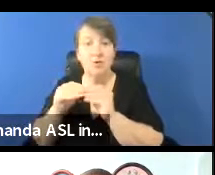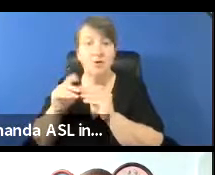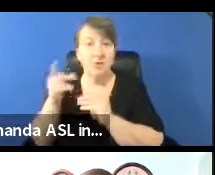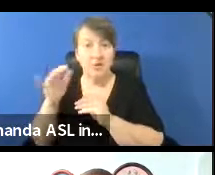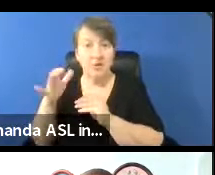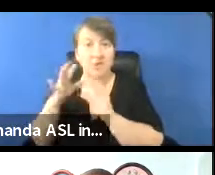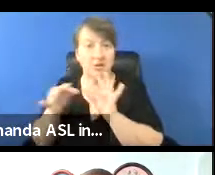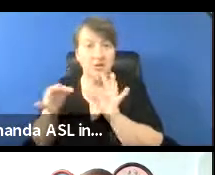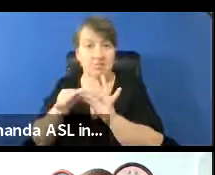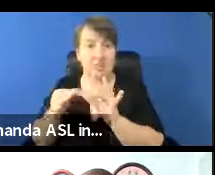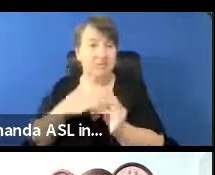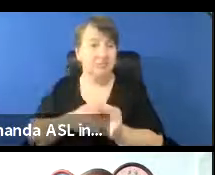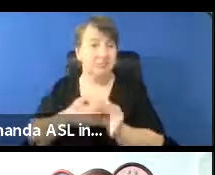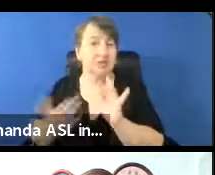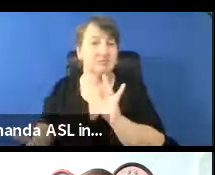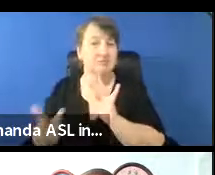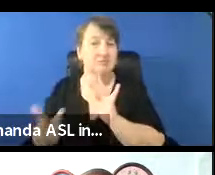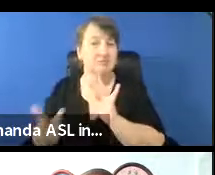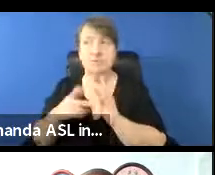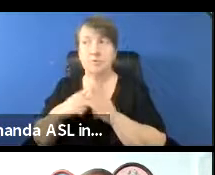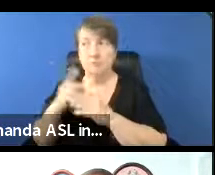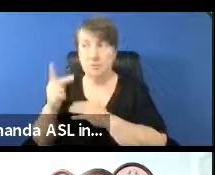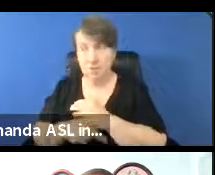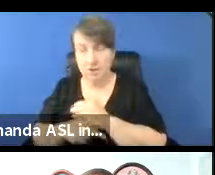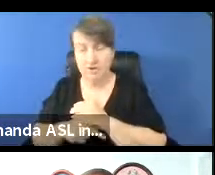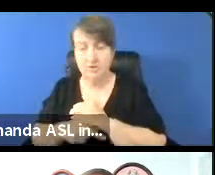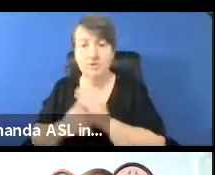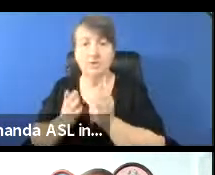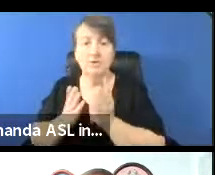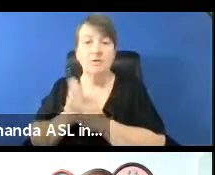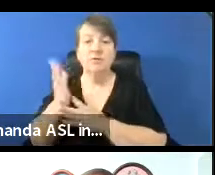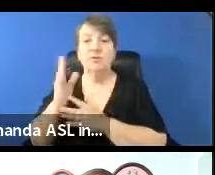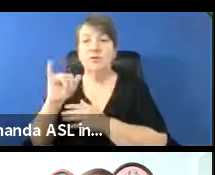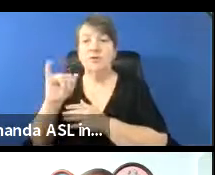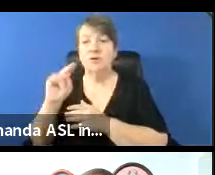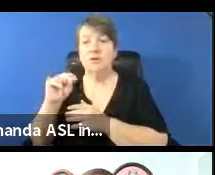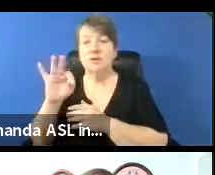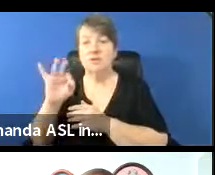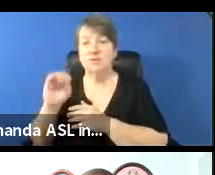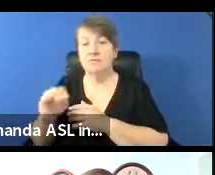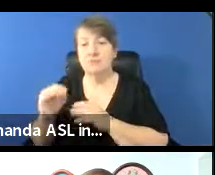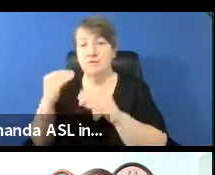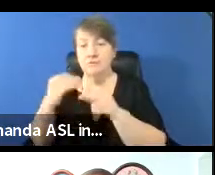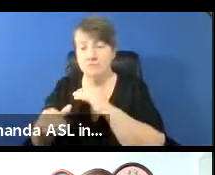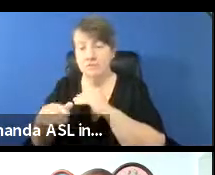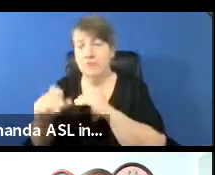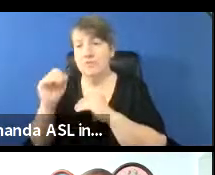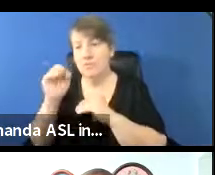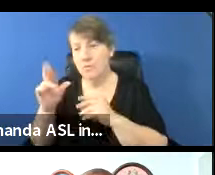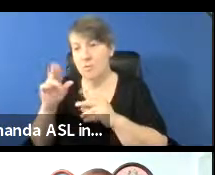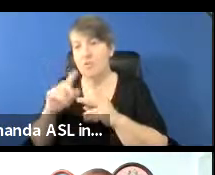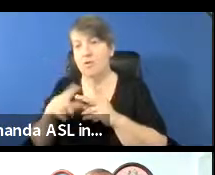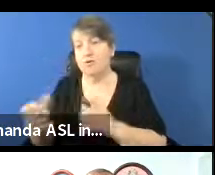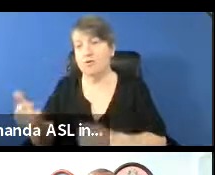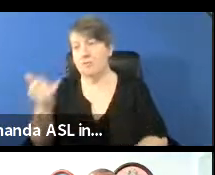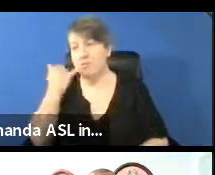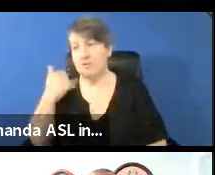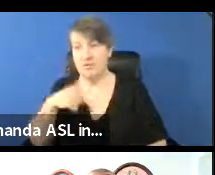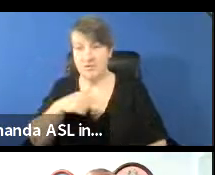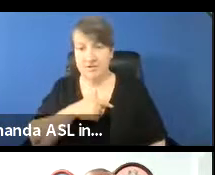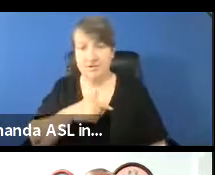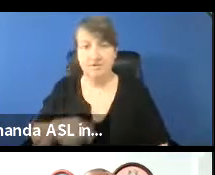feel free to reach out to the program via the info box or give us a call.